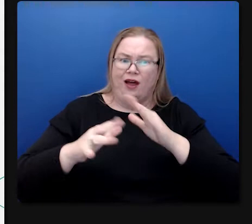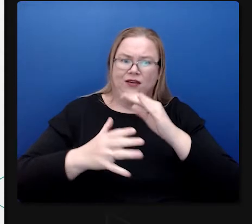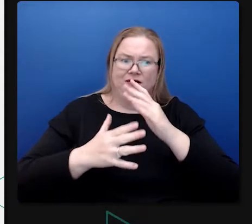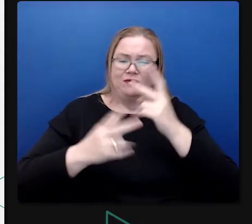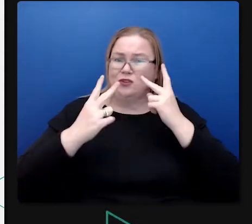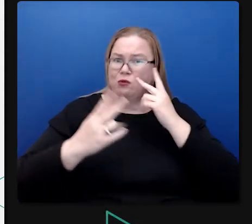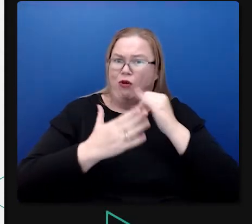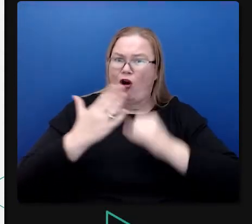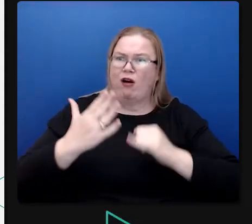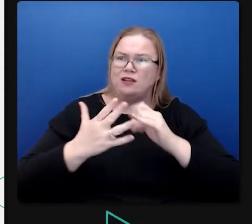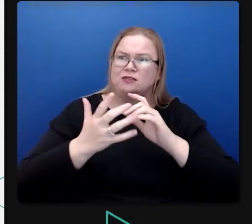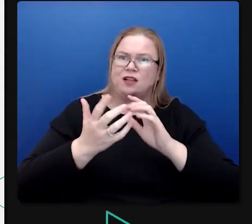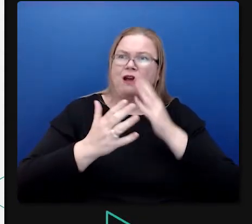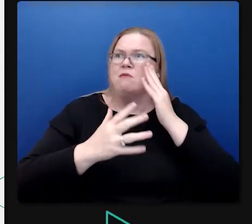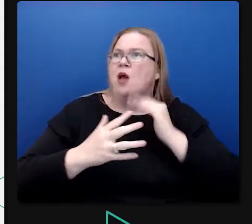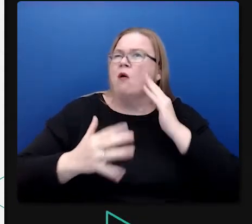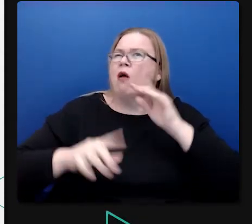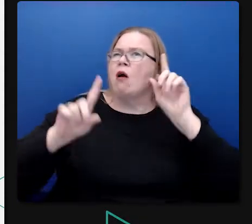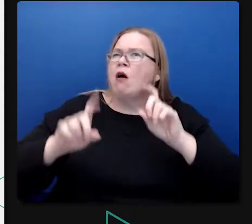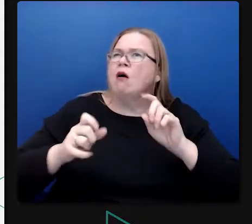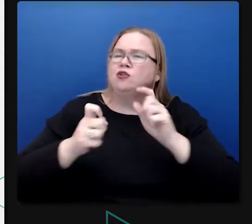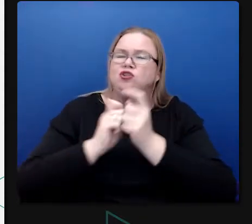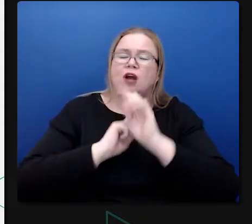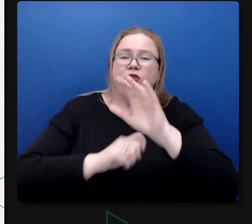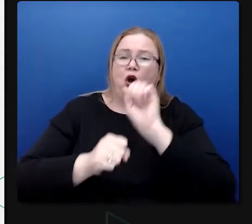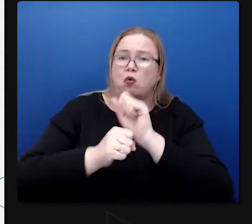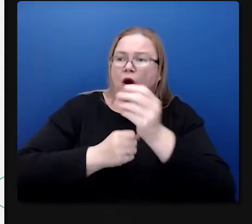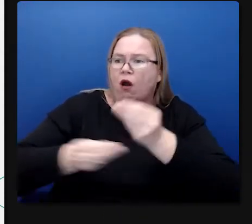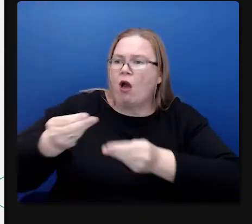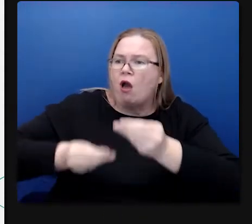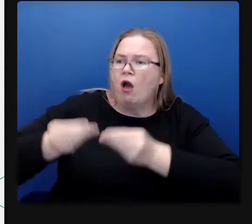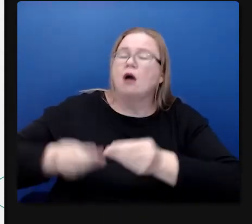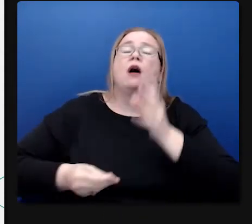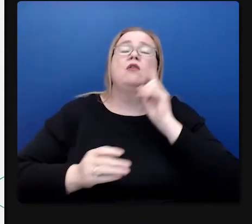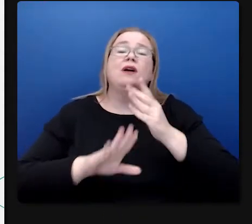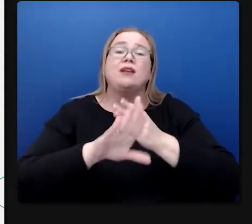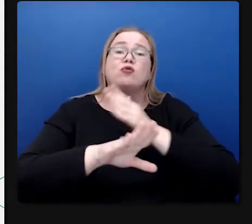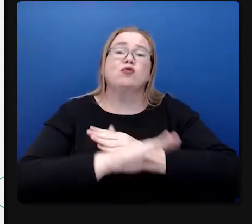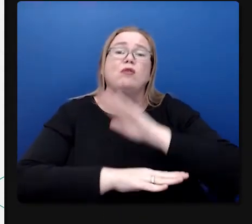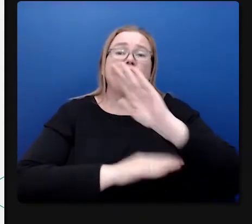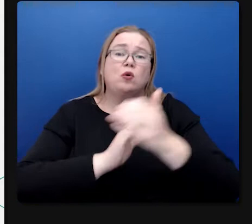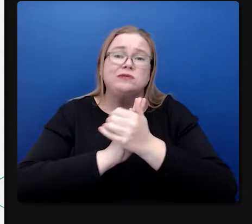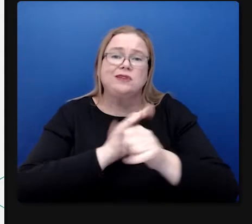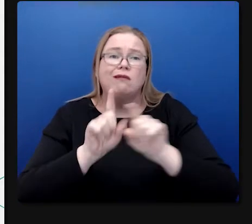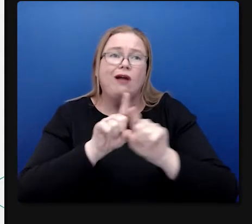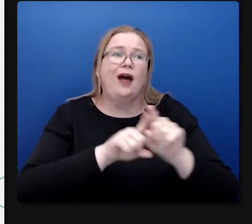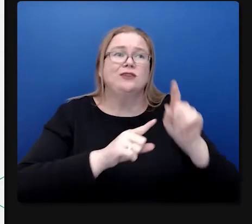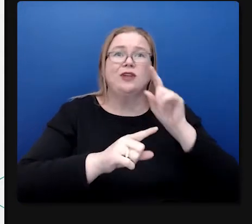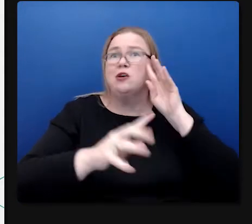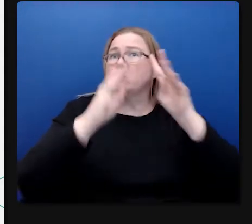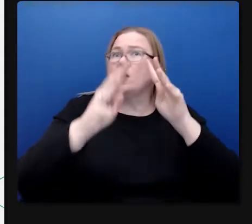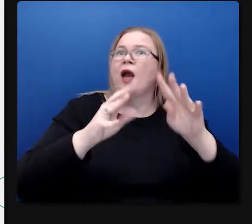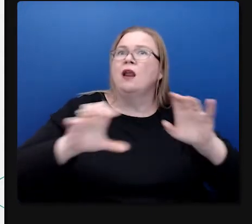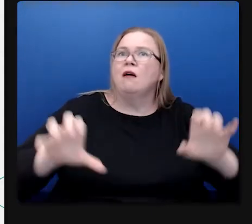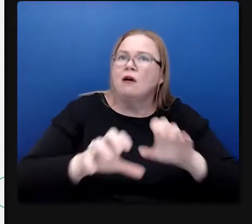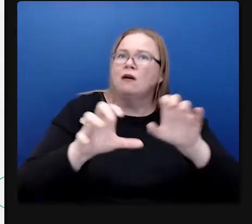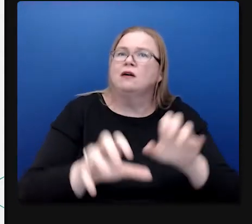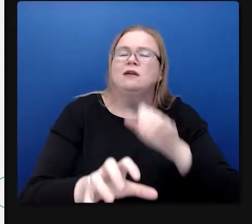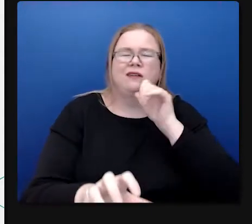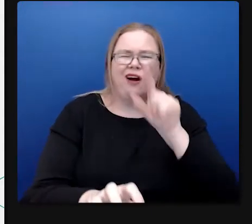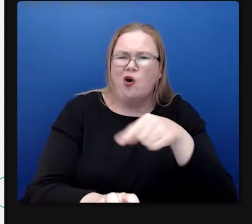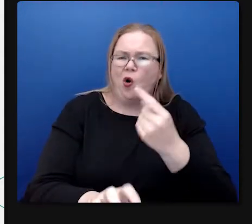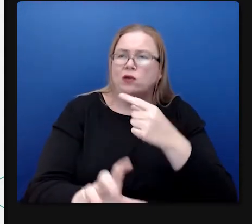to experiment and fundamentally change their workflow? This stuff is about improving your craft as a creative endeavor, not